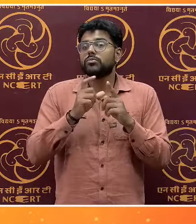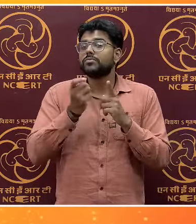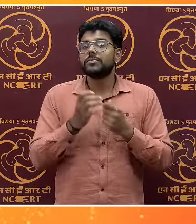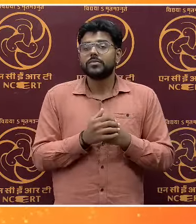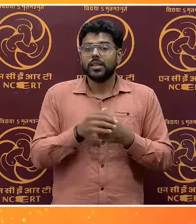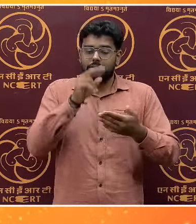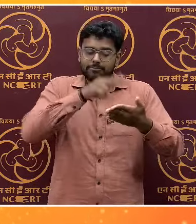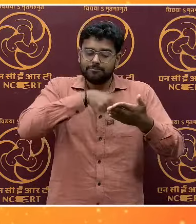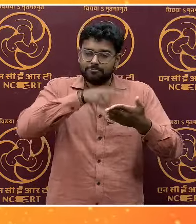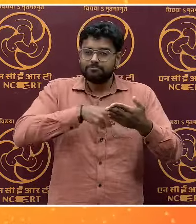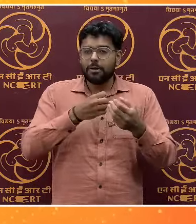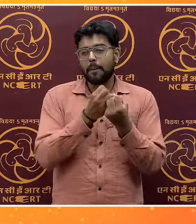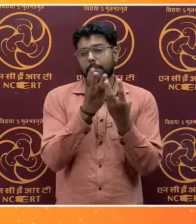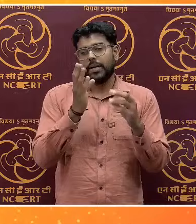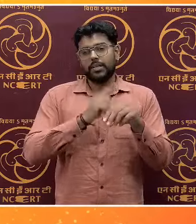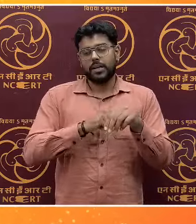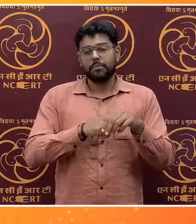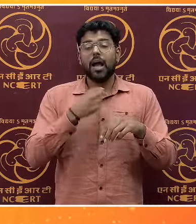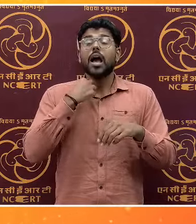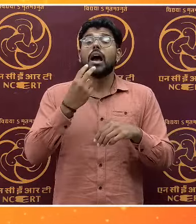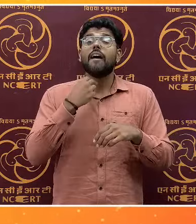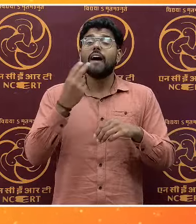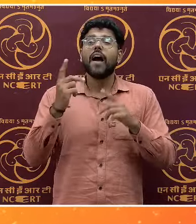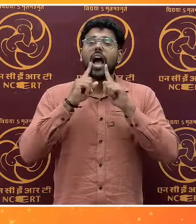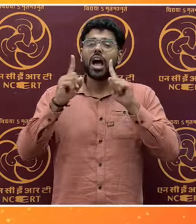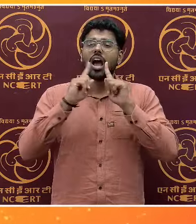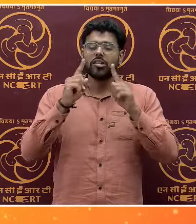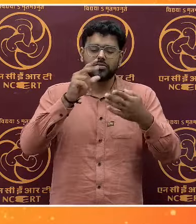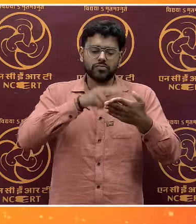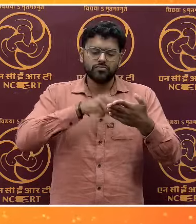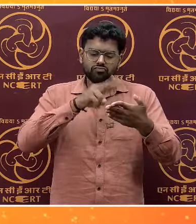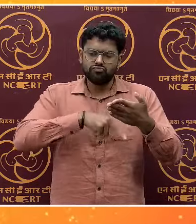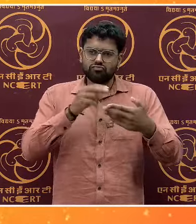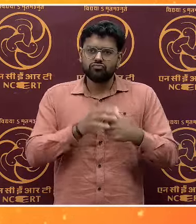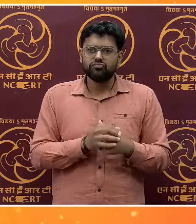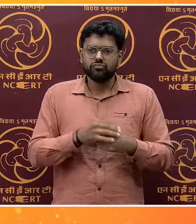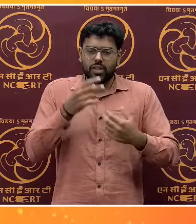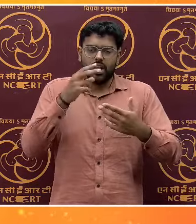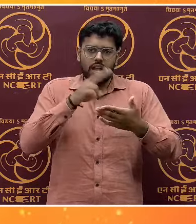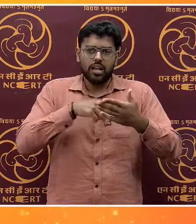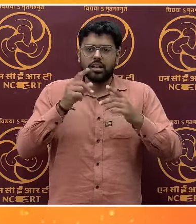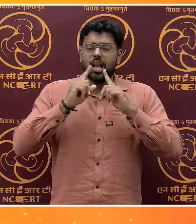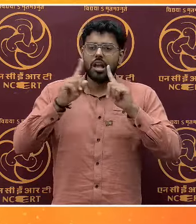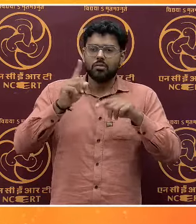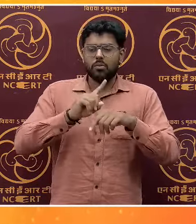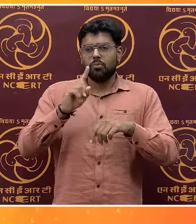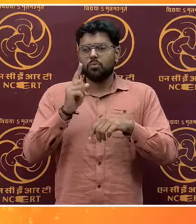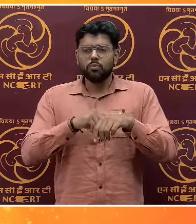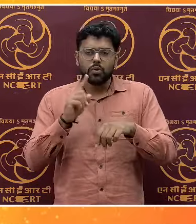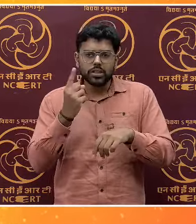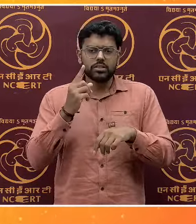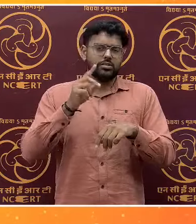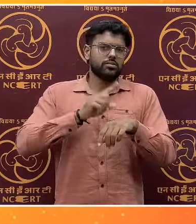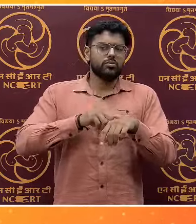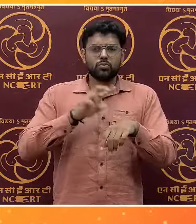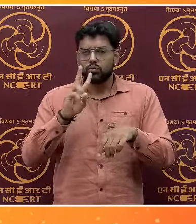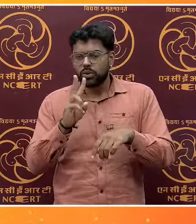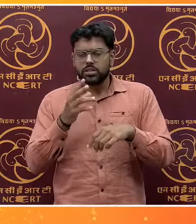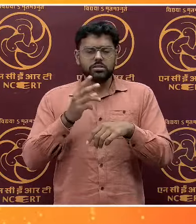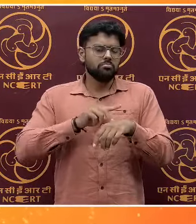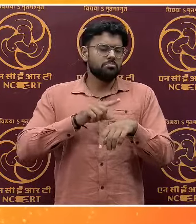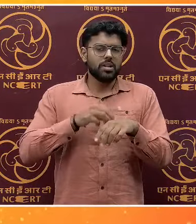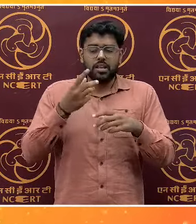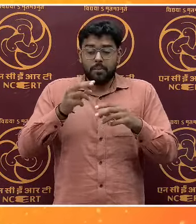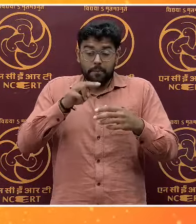times, reading aloud, keeping it very intact by reading aloud once, twice, and thrice till the meaning